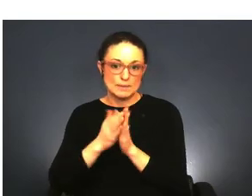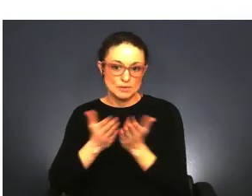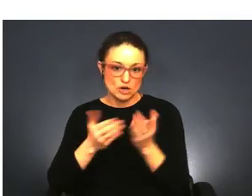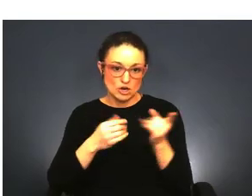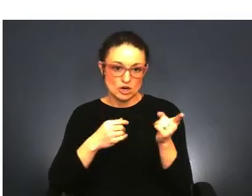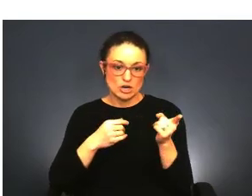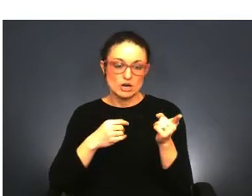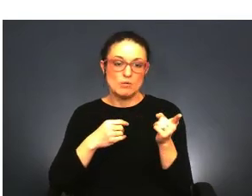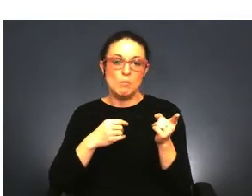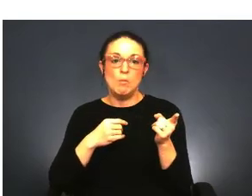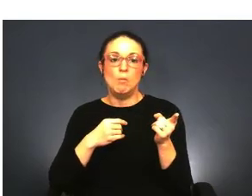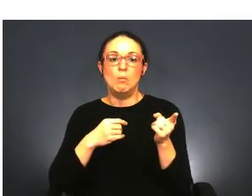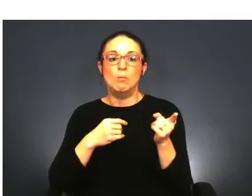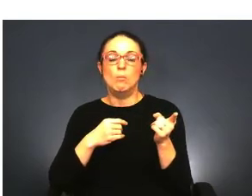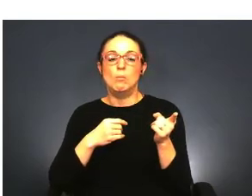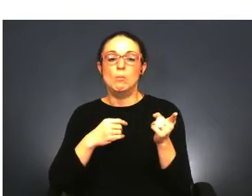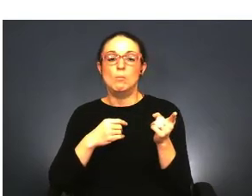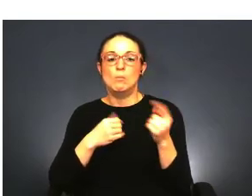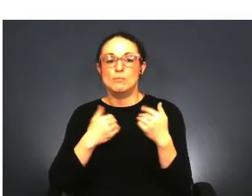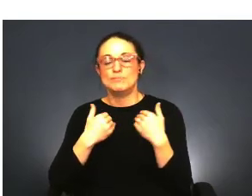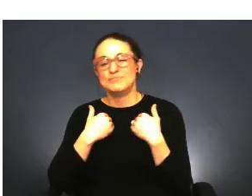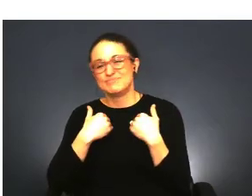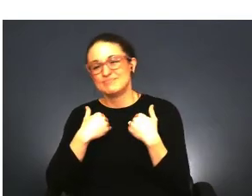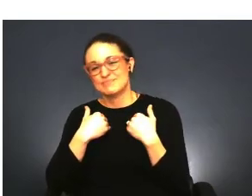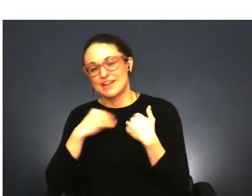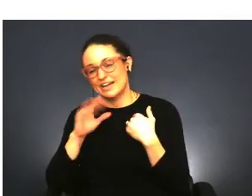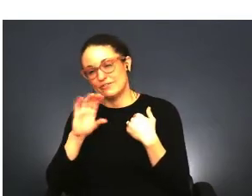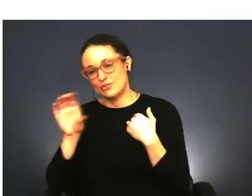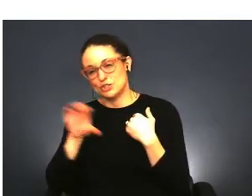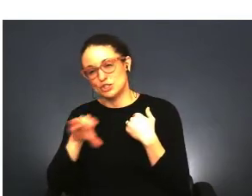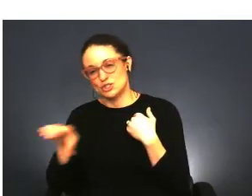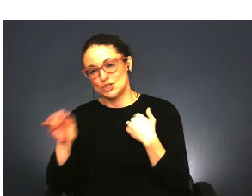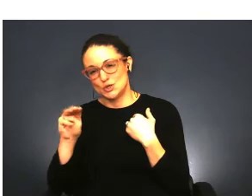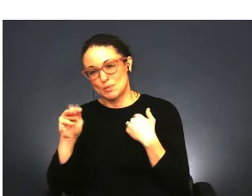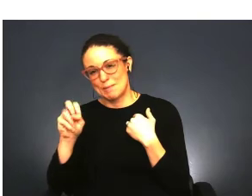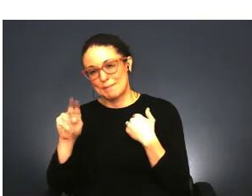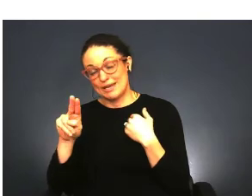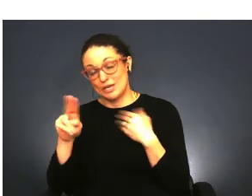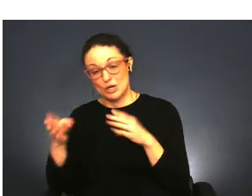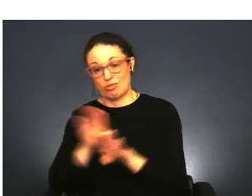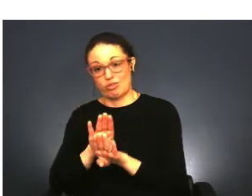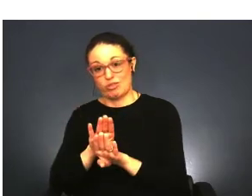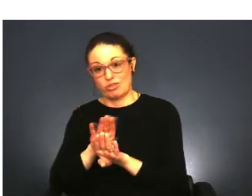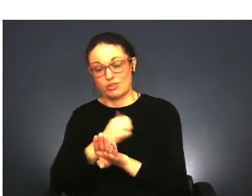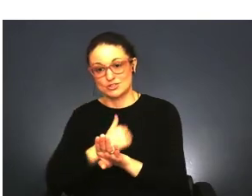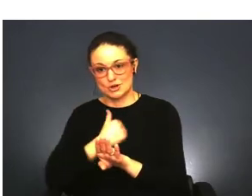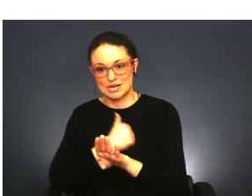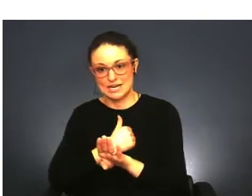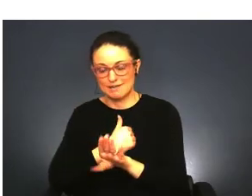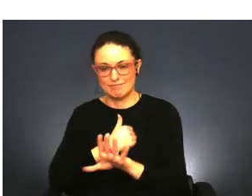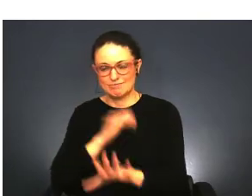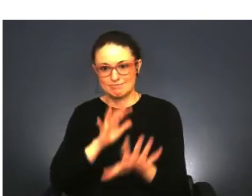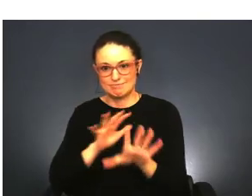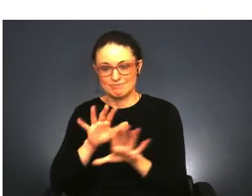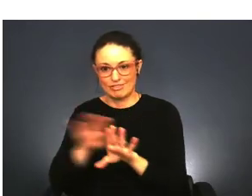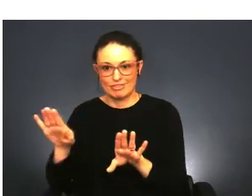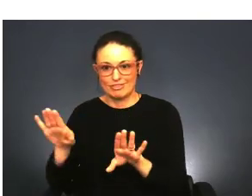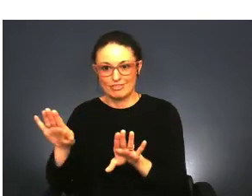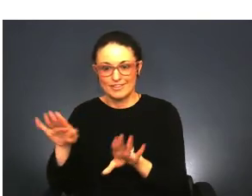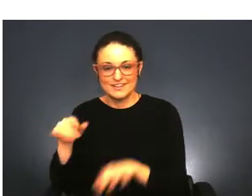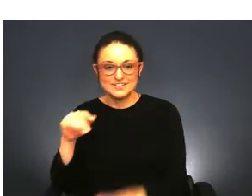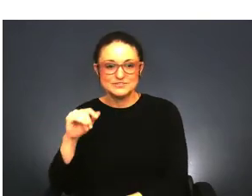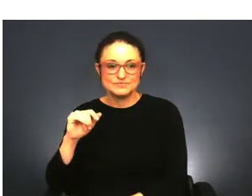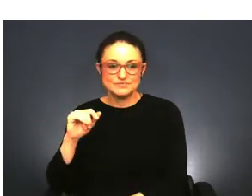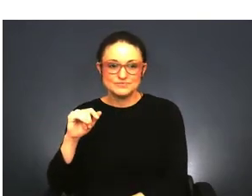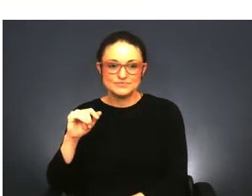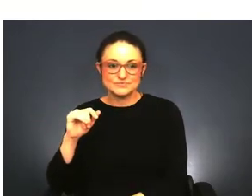I've got the Zoom menu in my way here a little bit, so excuse my hesitation. Now I look at the gradebook